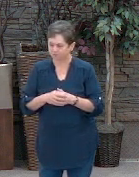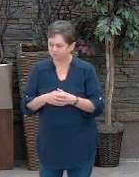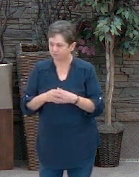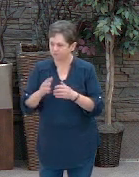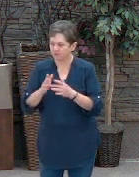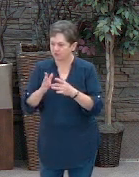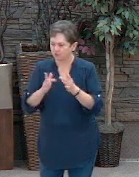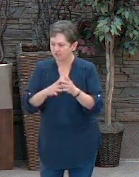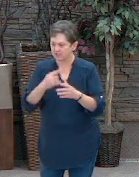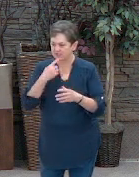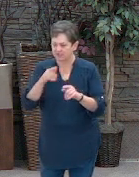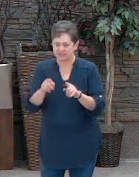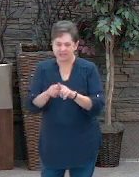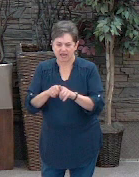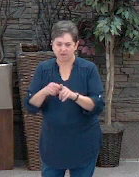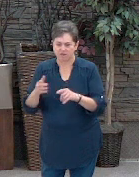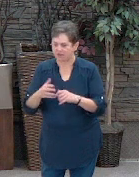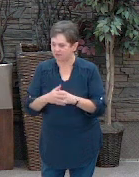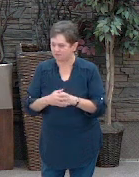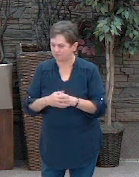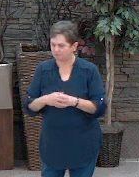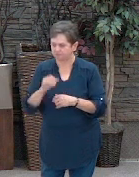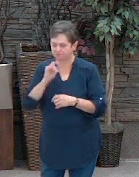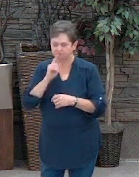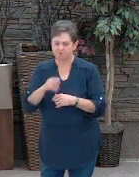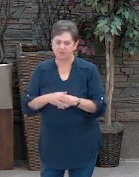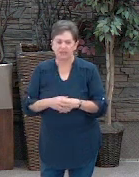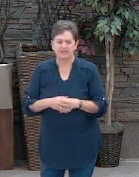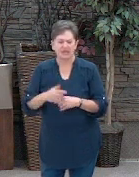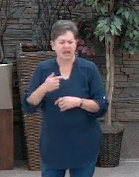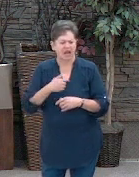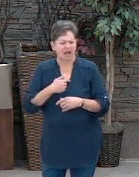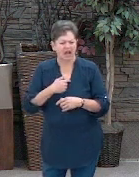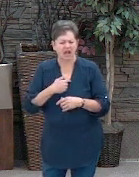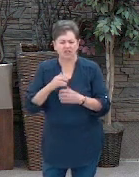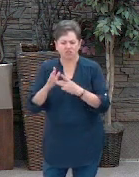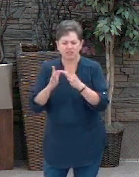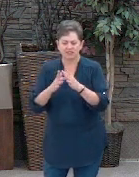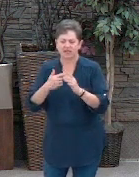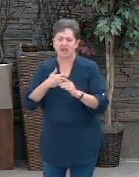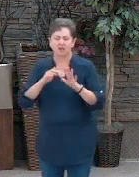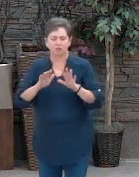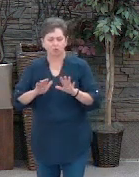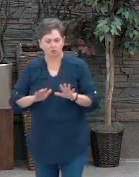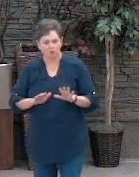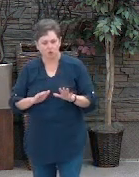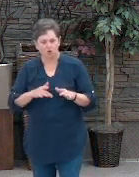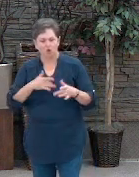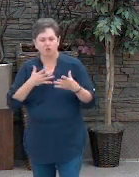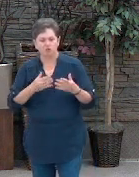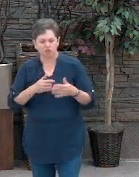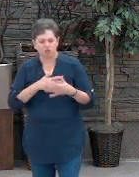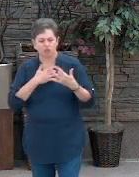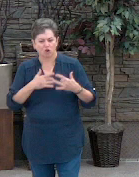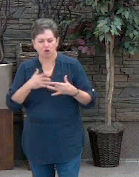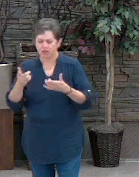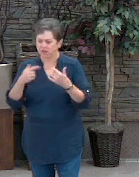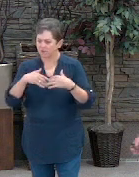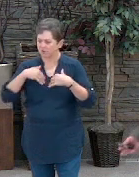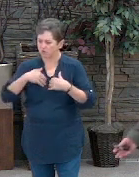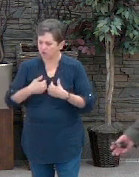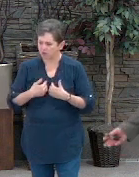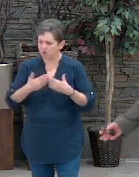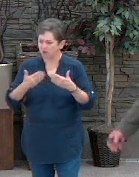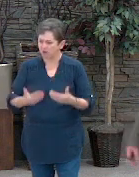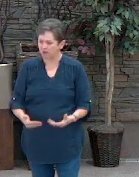Jesus did the same thing, didn't he? He says, I am lowly and gentle of heart. Come to me, all you who are weary and heavy laden, and I'll give